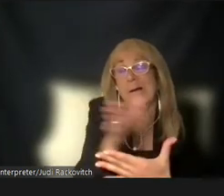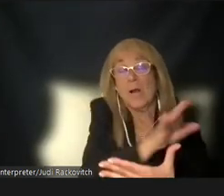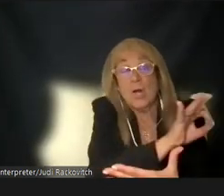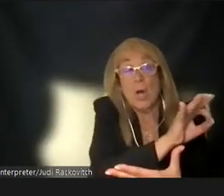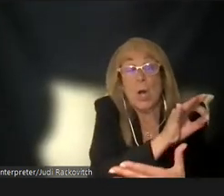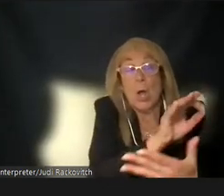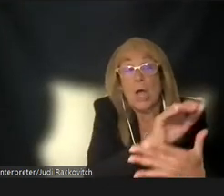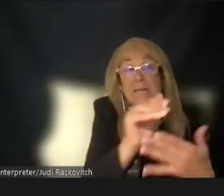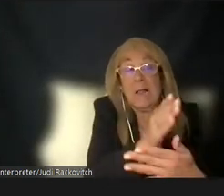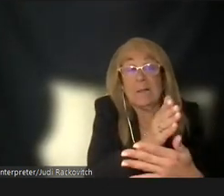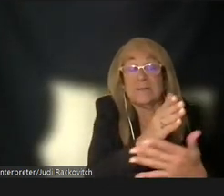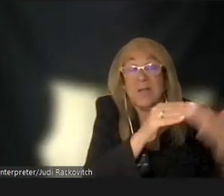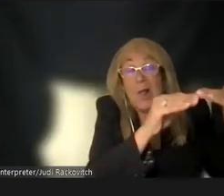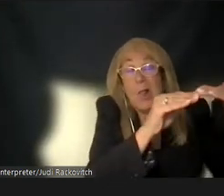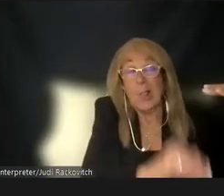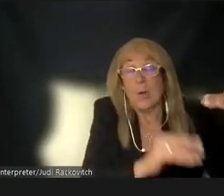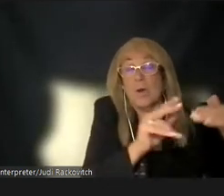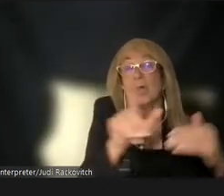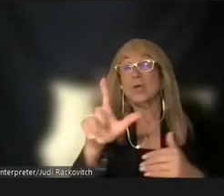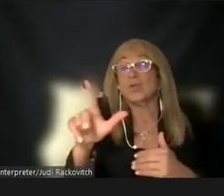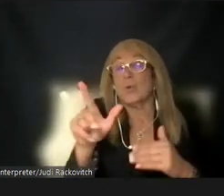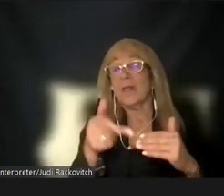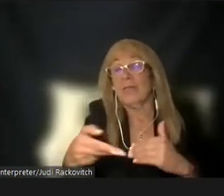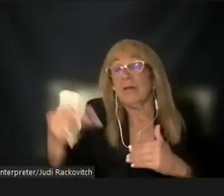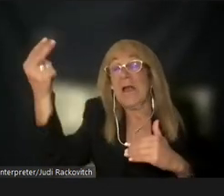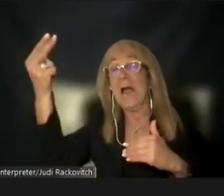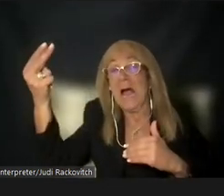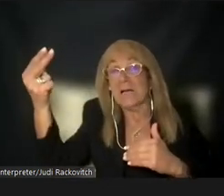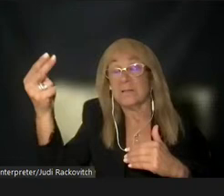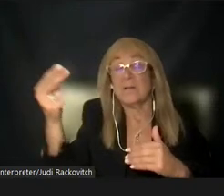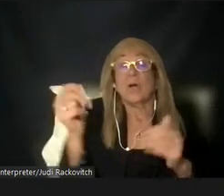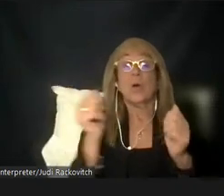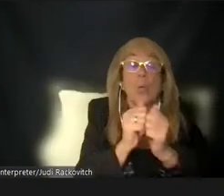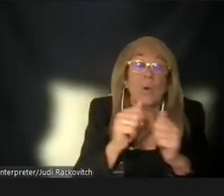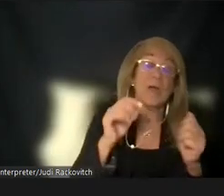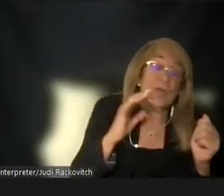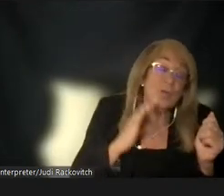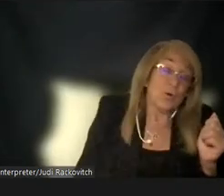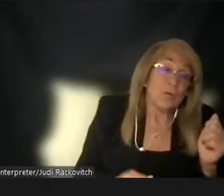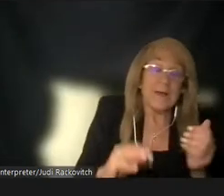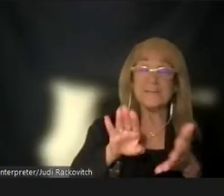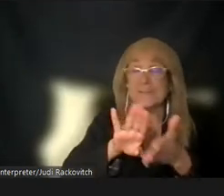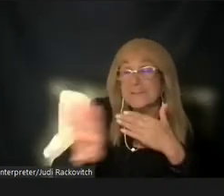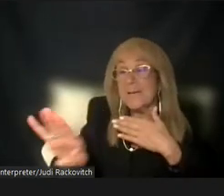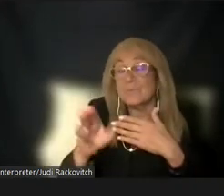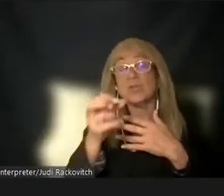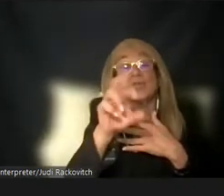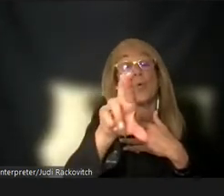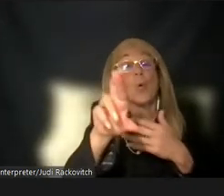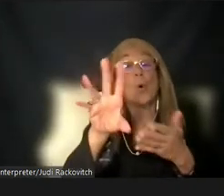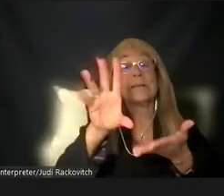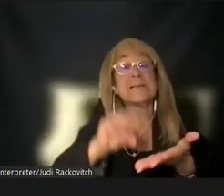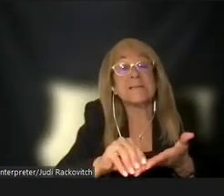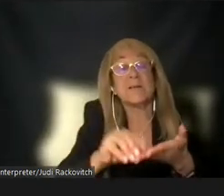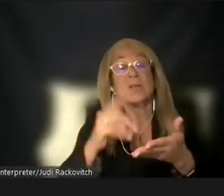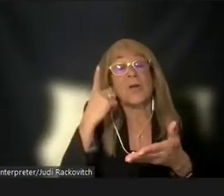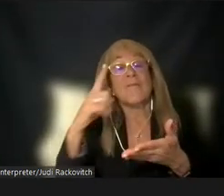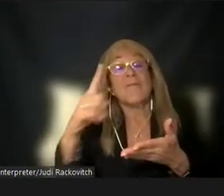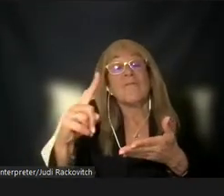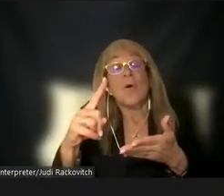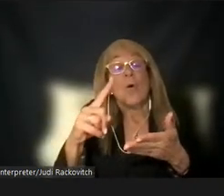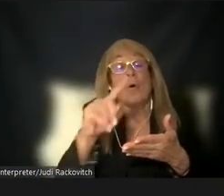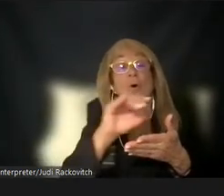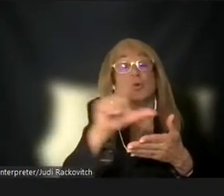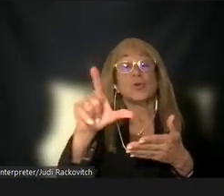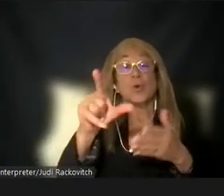end to $23 on the higher end if many credits, exemptions, and or discounts are provided. The range of potential toll rates for